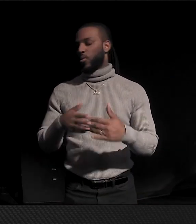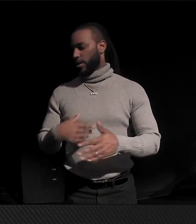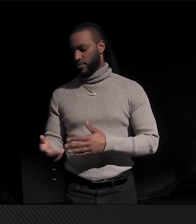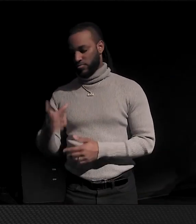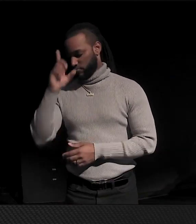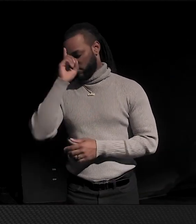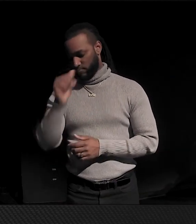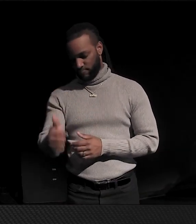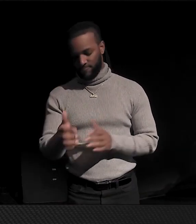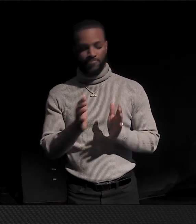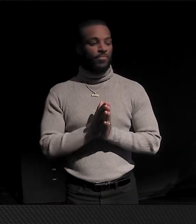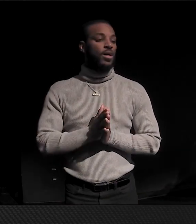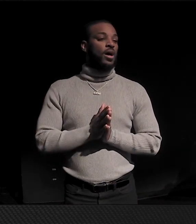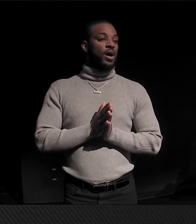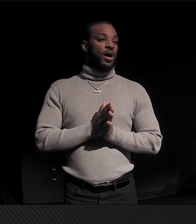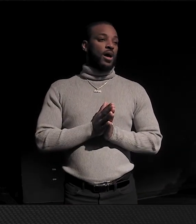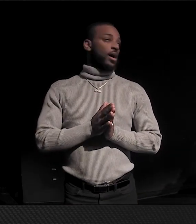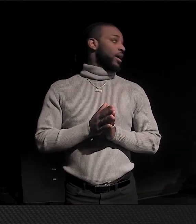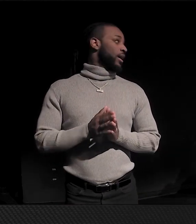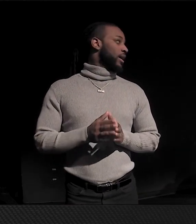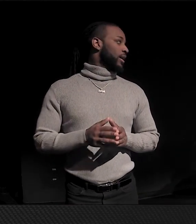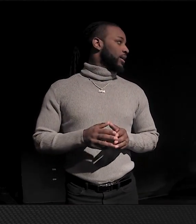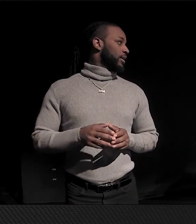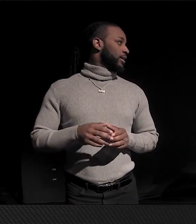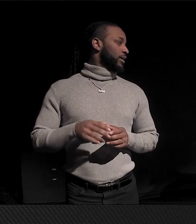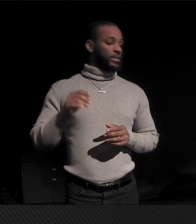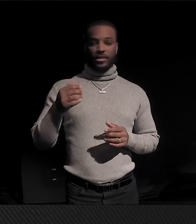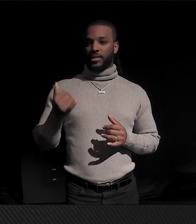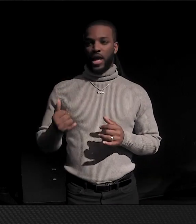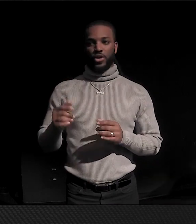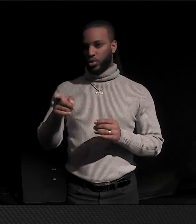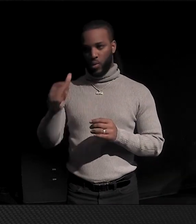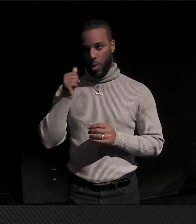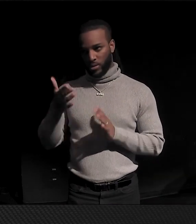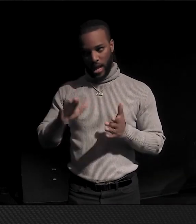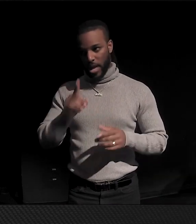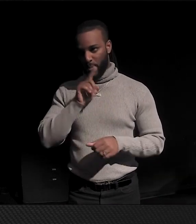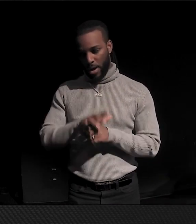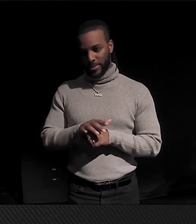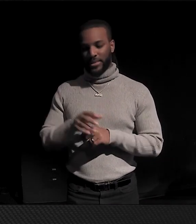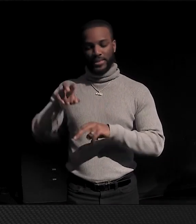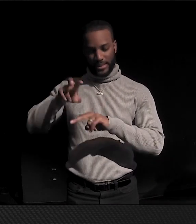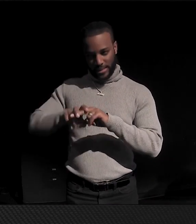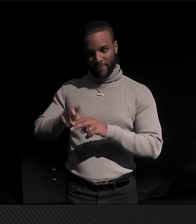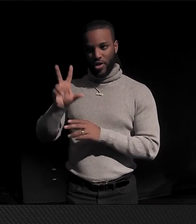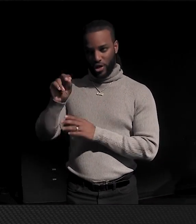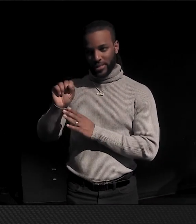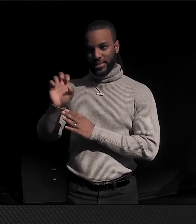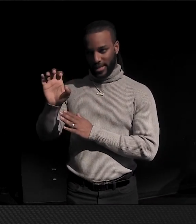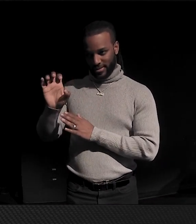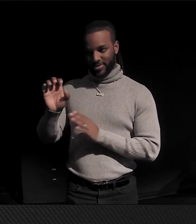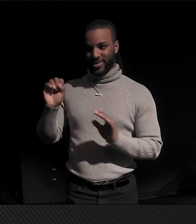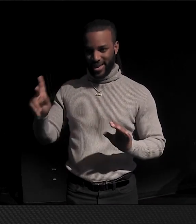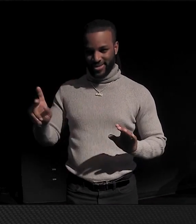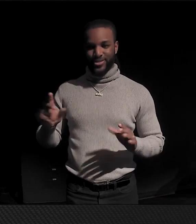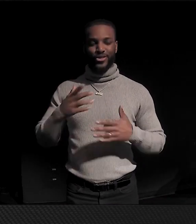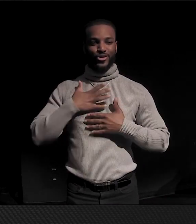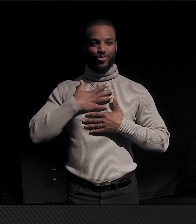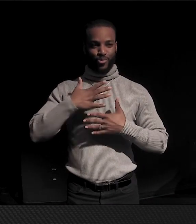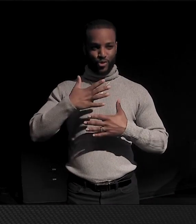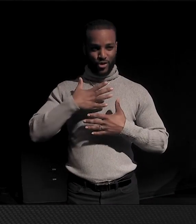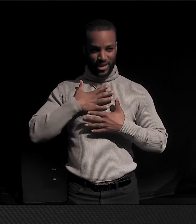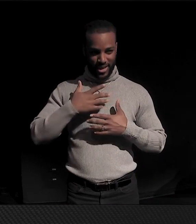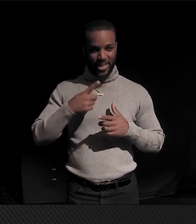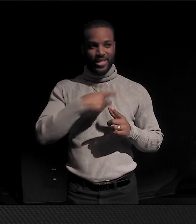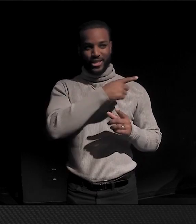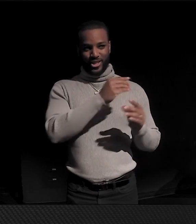posture. And this one, none of us are going to guide. We're just going to sit for 30 seconds in stillness, breathe, and then she's